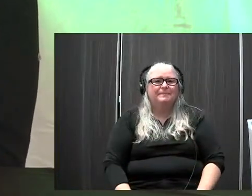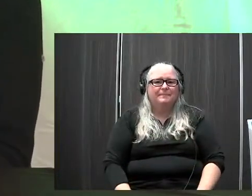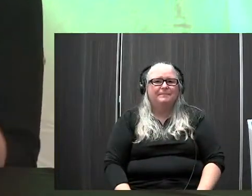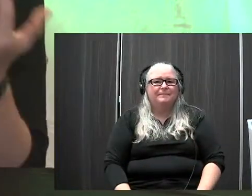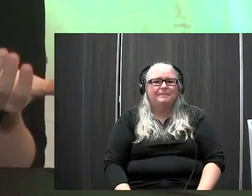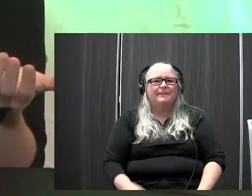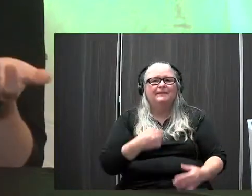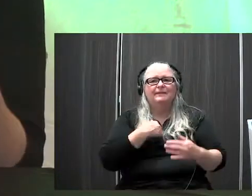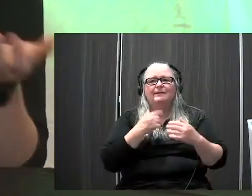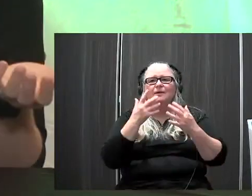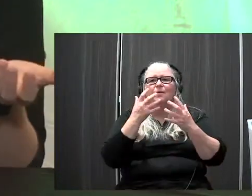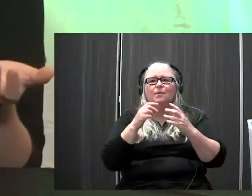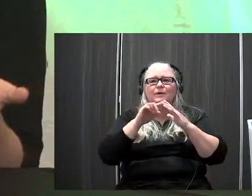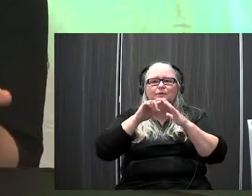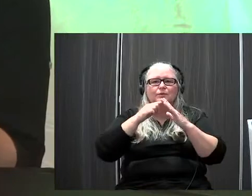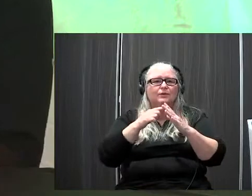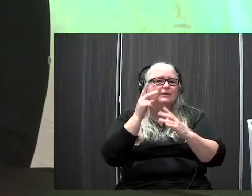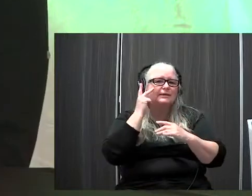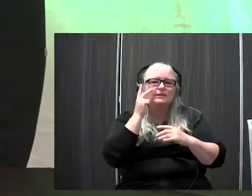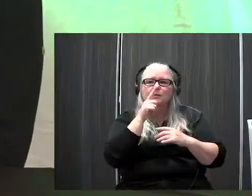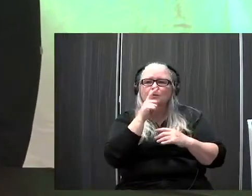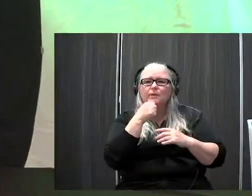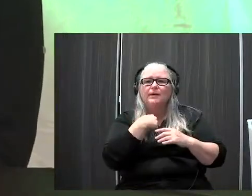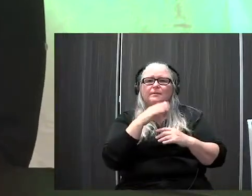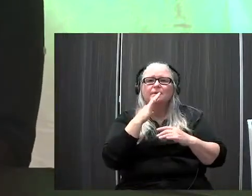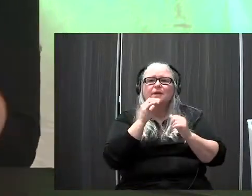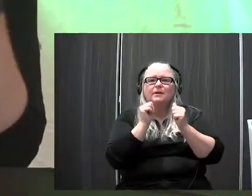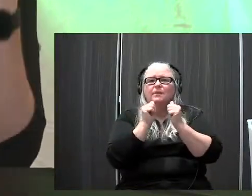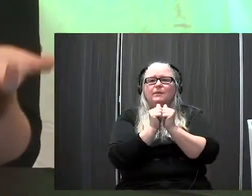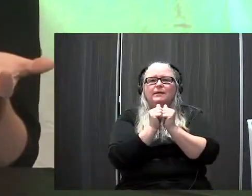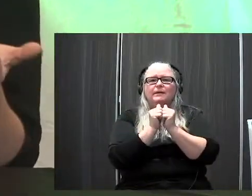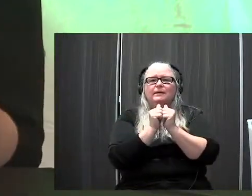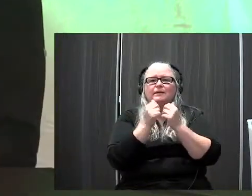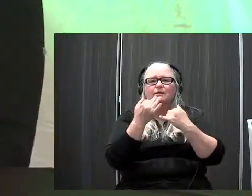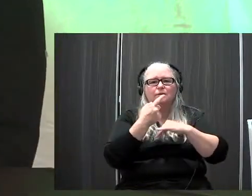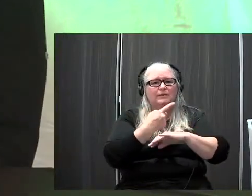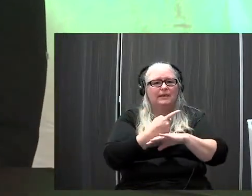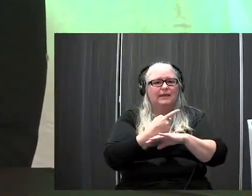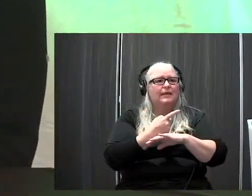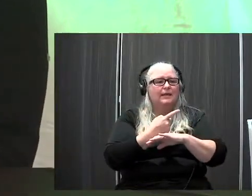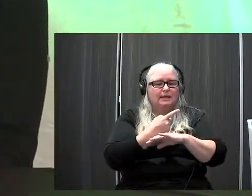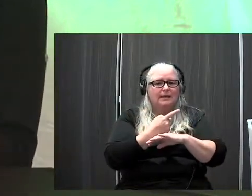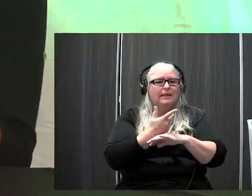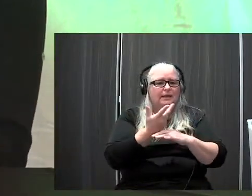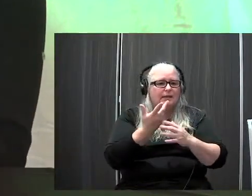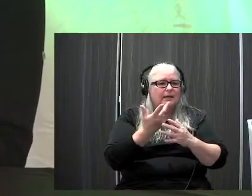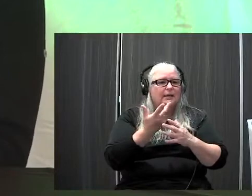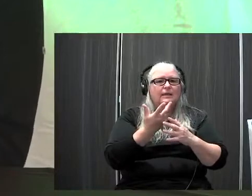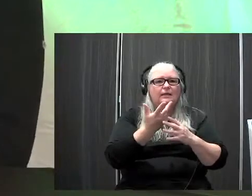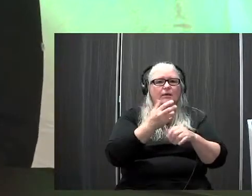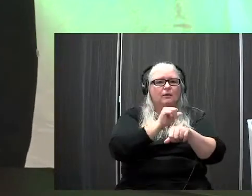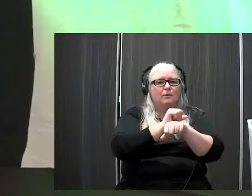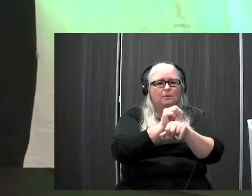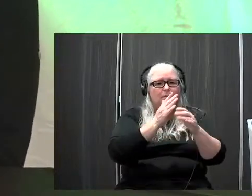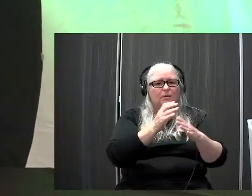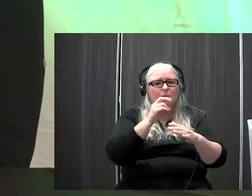So I wanted to start off just to see who I'm speaking to today, professionals or parents, and then whether, if you're a parent, if your child has